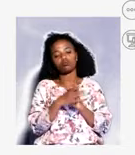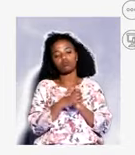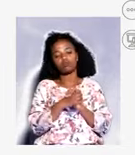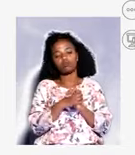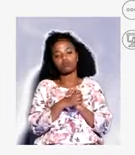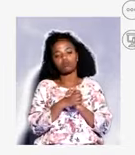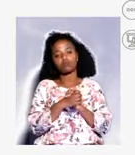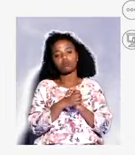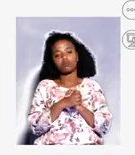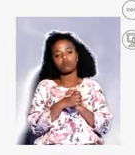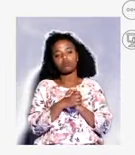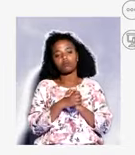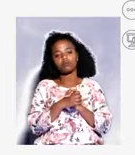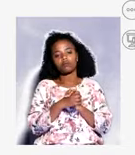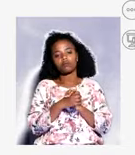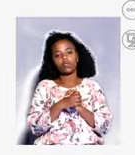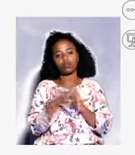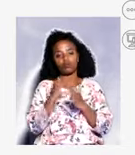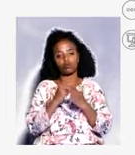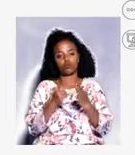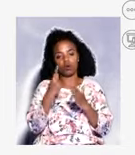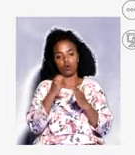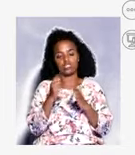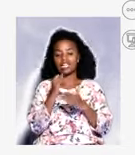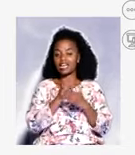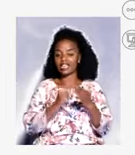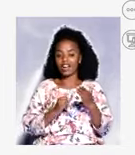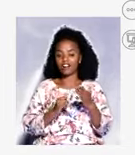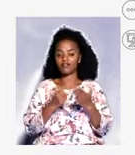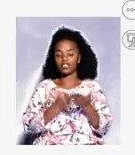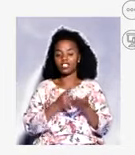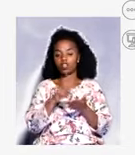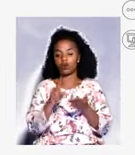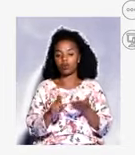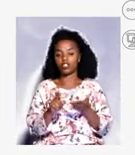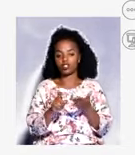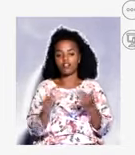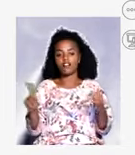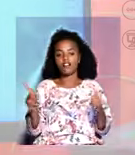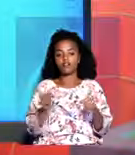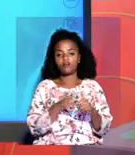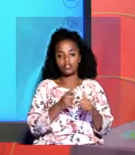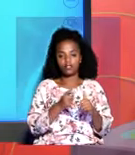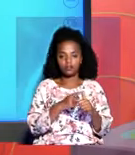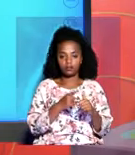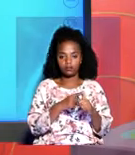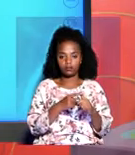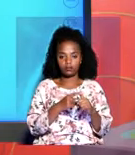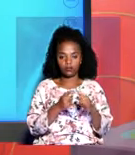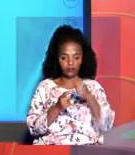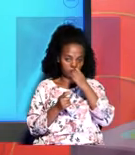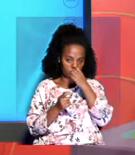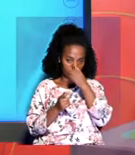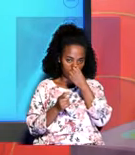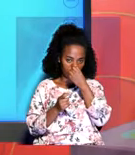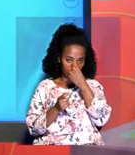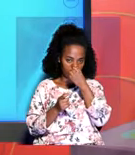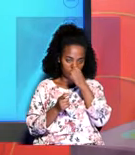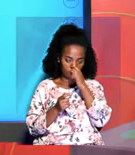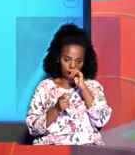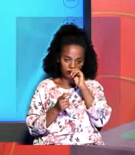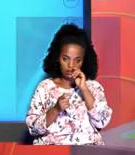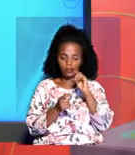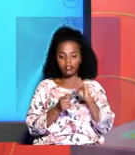So, to draw the graph of this expression, first, let's